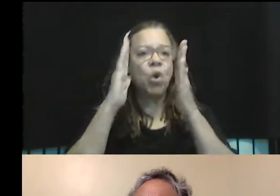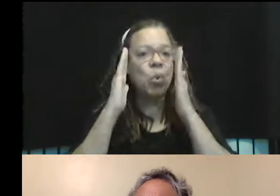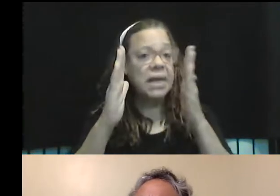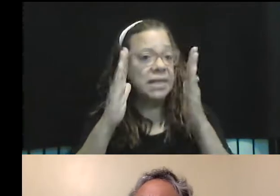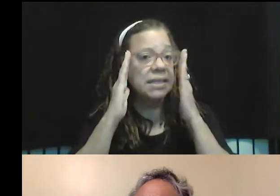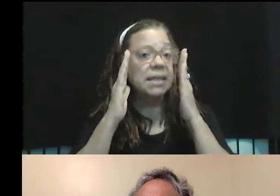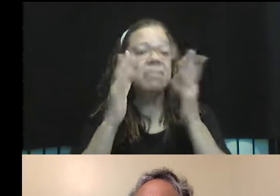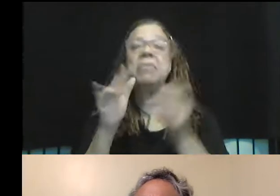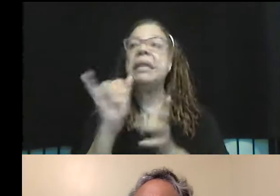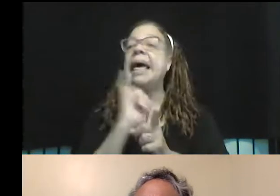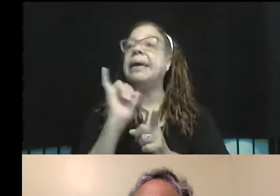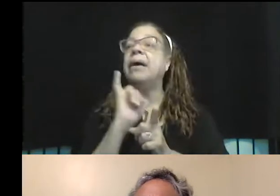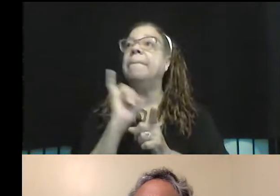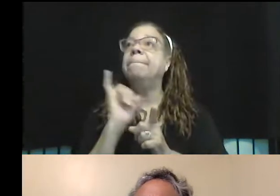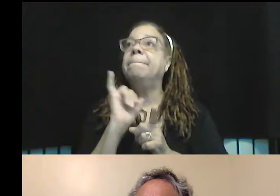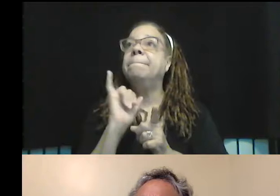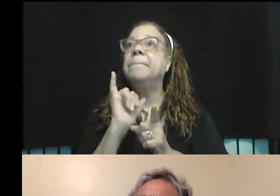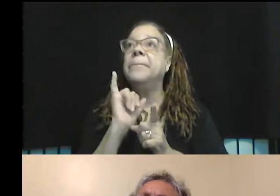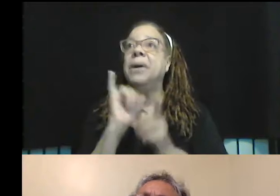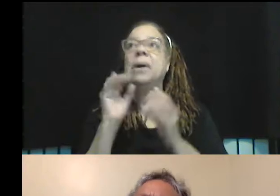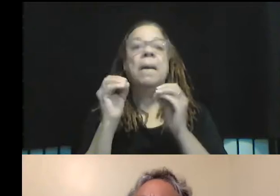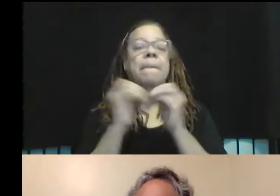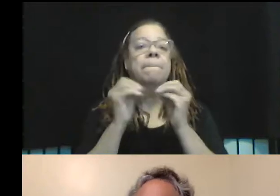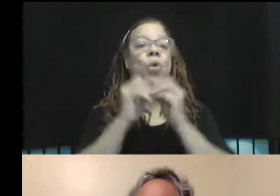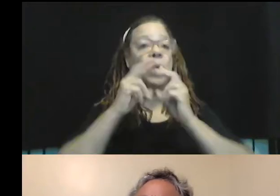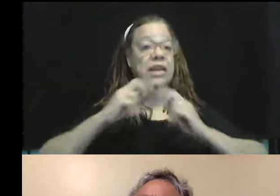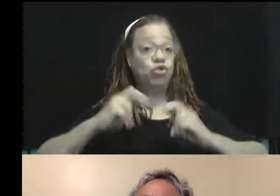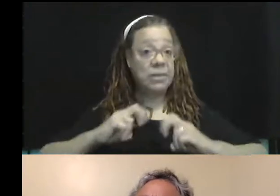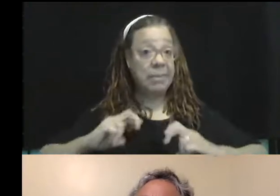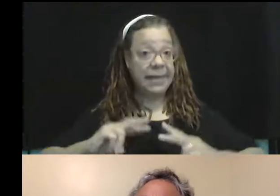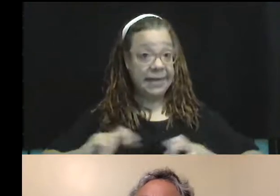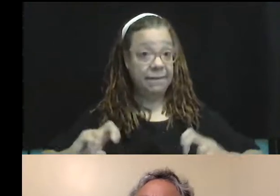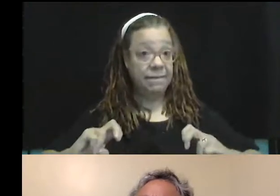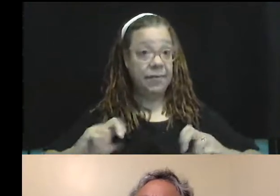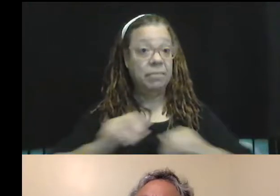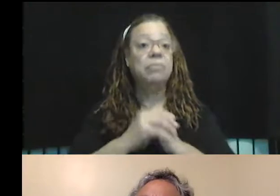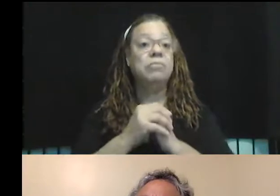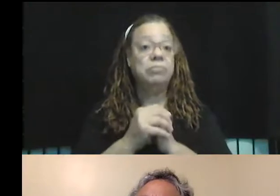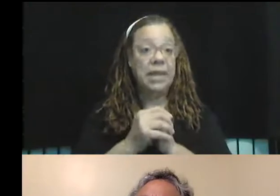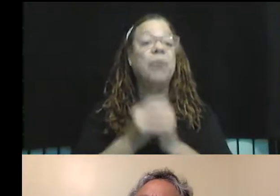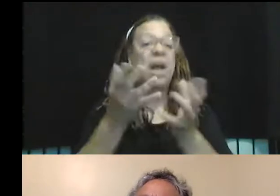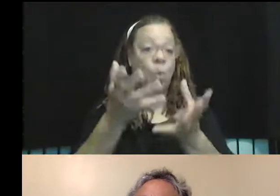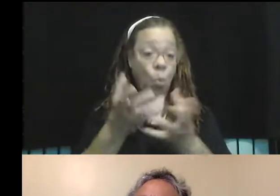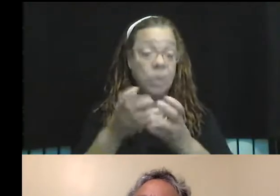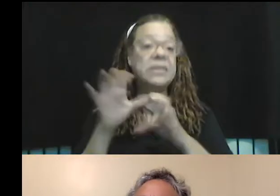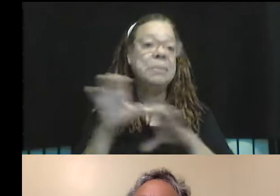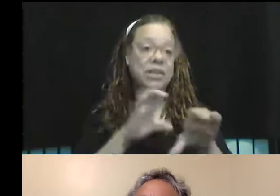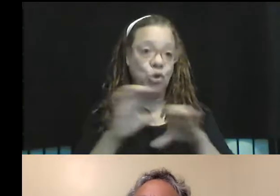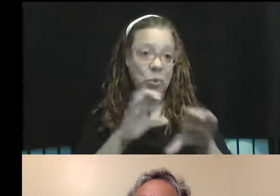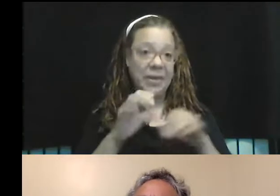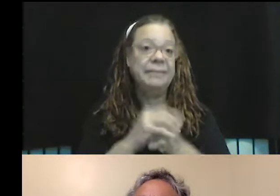and be more introspective about what like I want to really be doing. Mm.